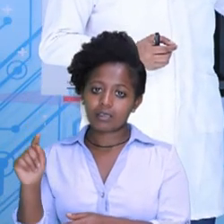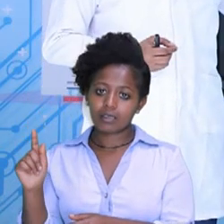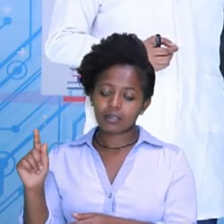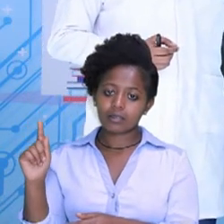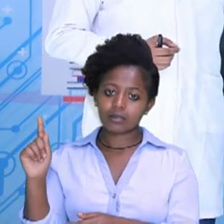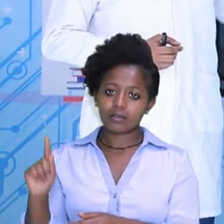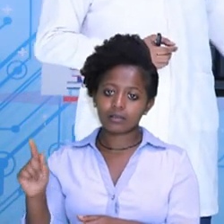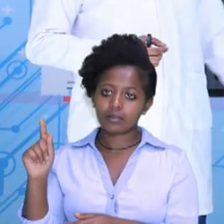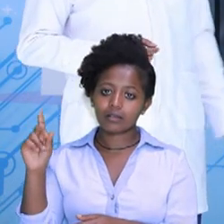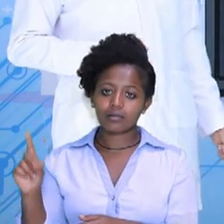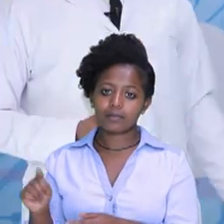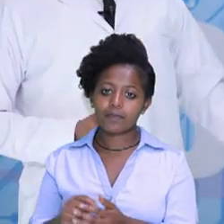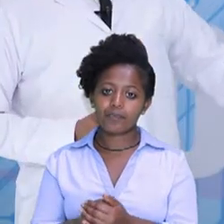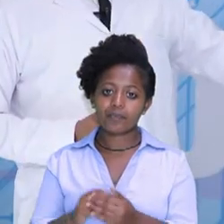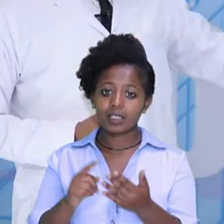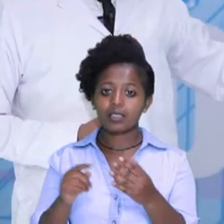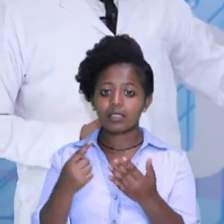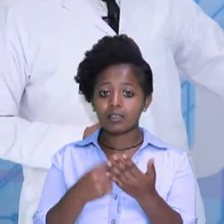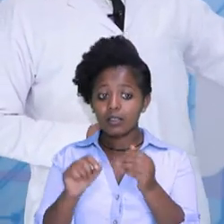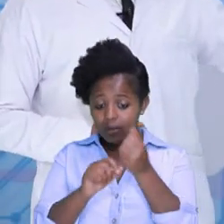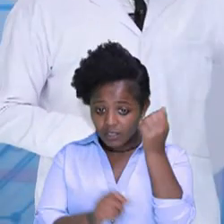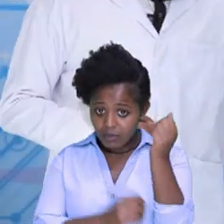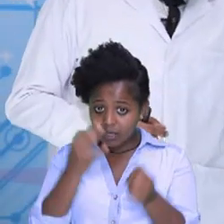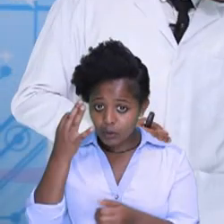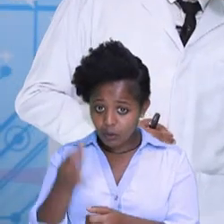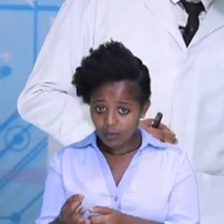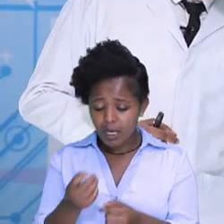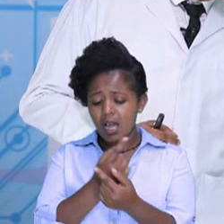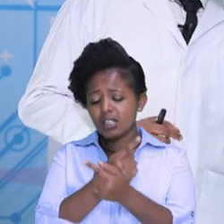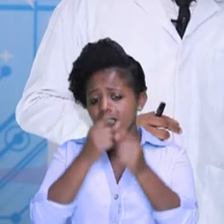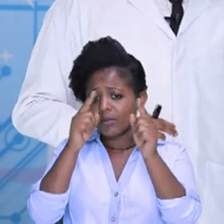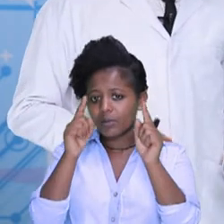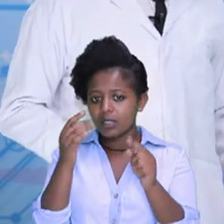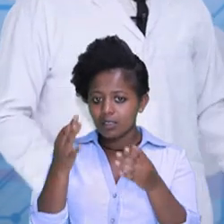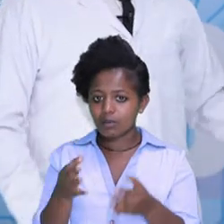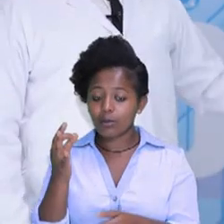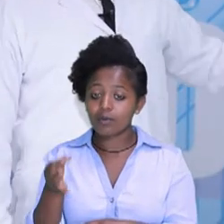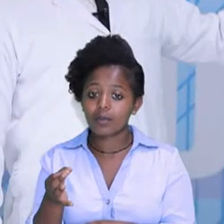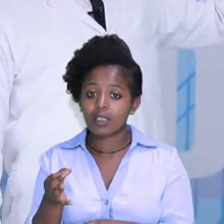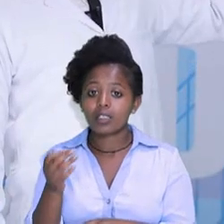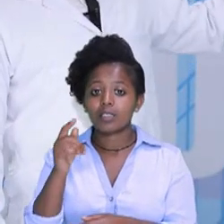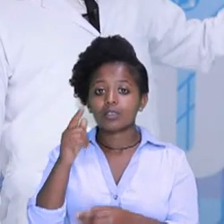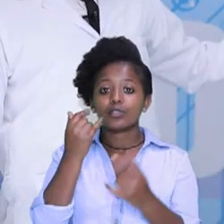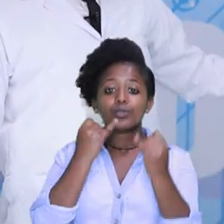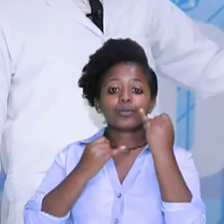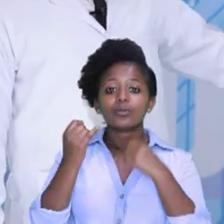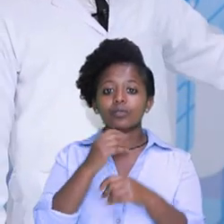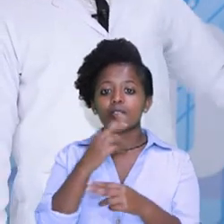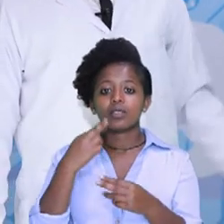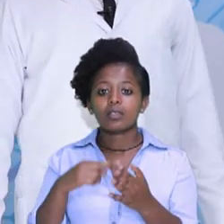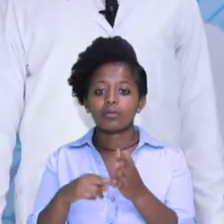Palestine immediately declared establishment of an independent Jewish republic they